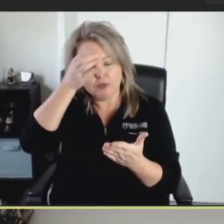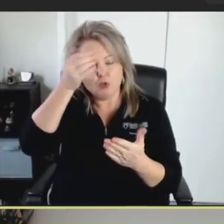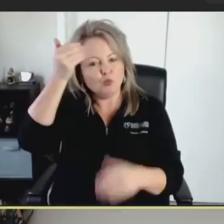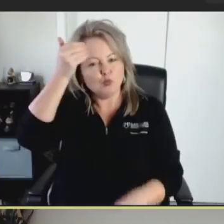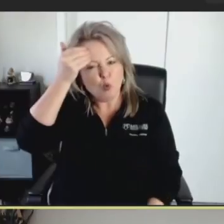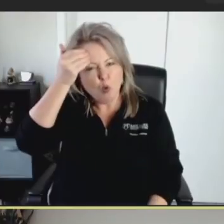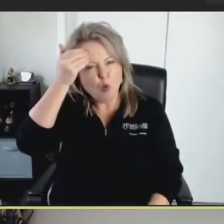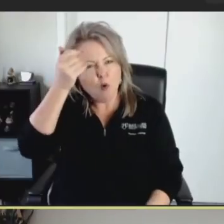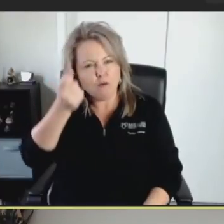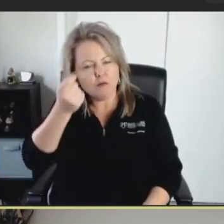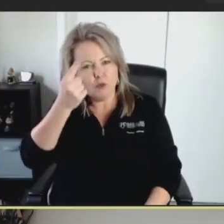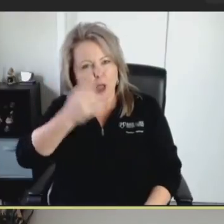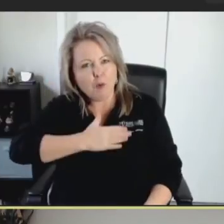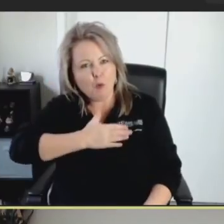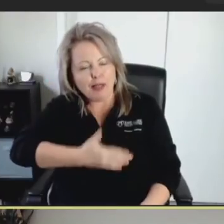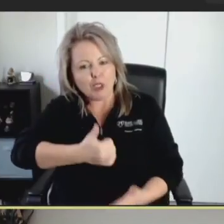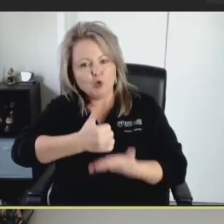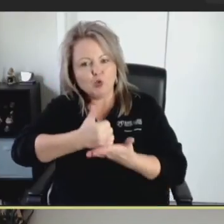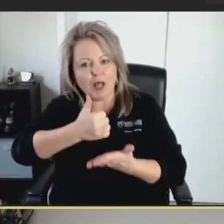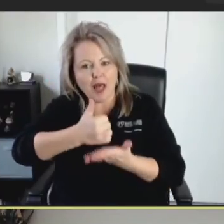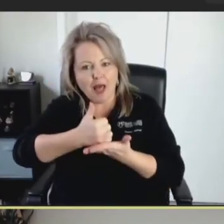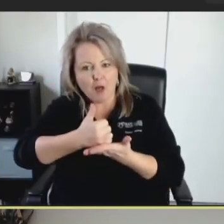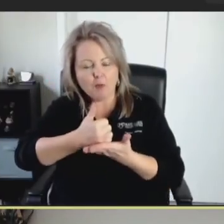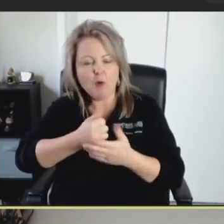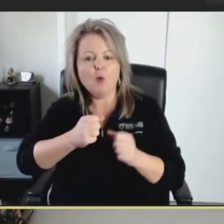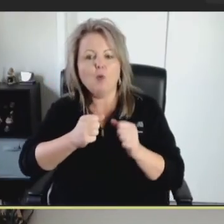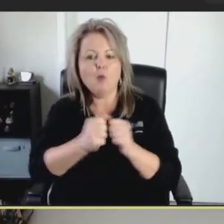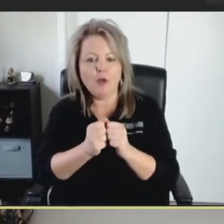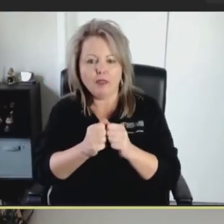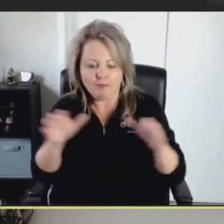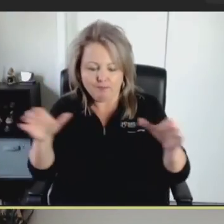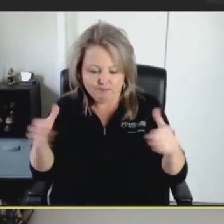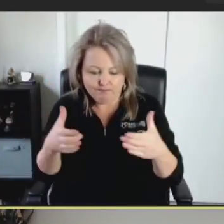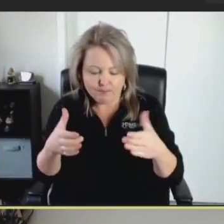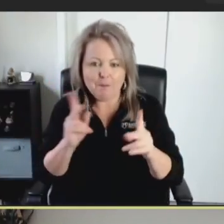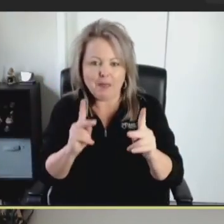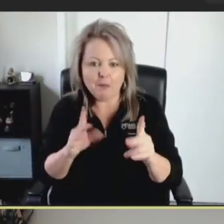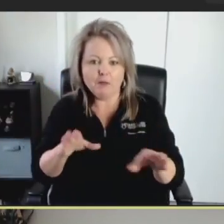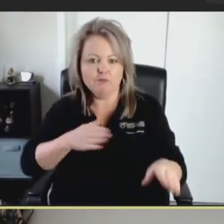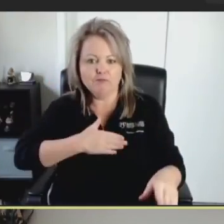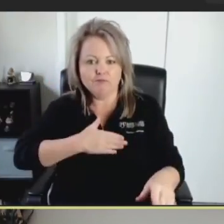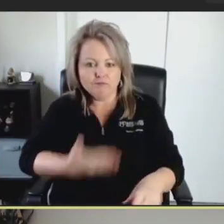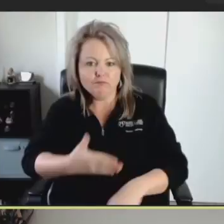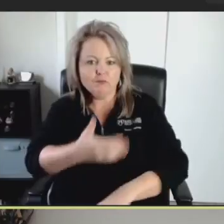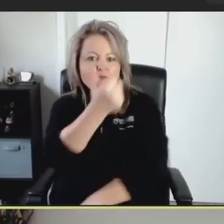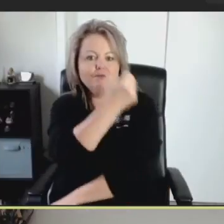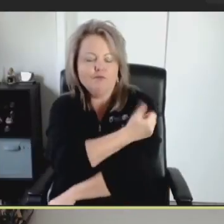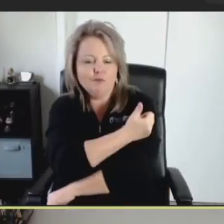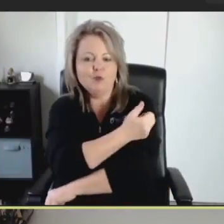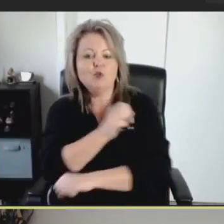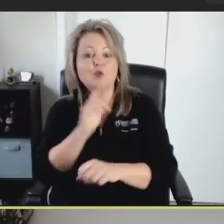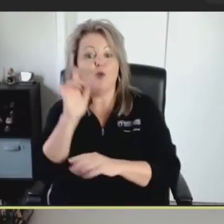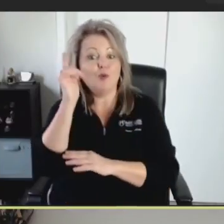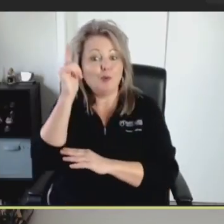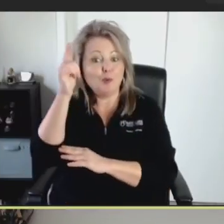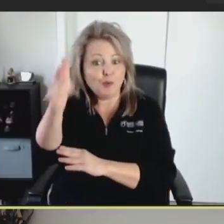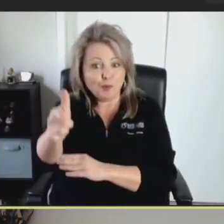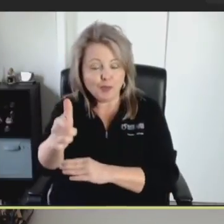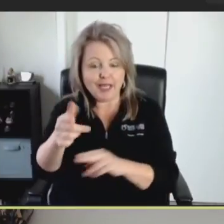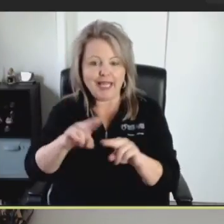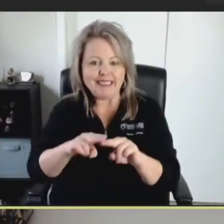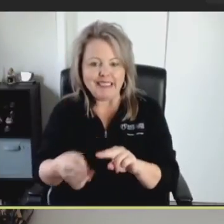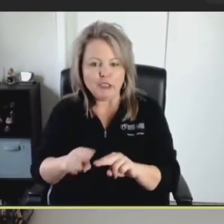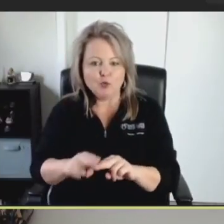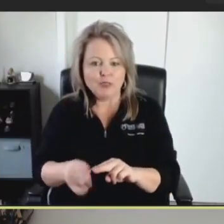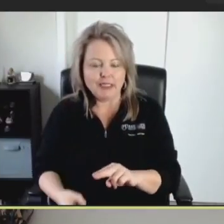help with the herd immunity against COVID-19 so we can decrease the spread in time when you are eligible to receive